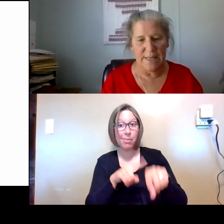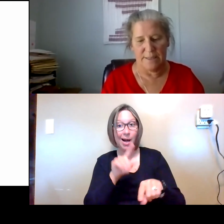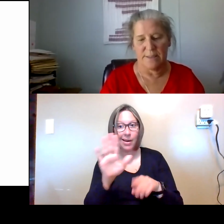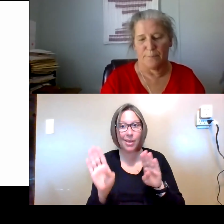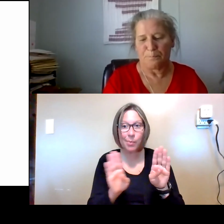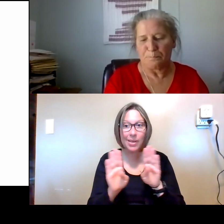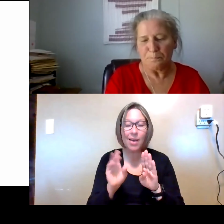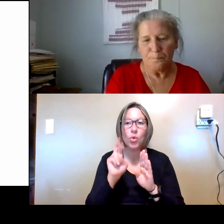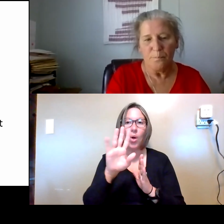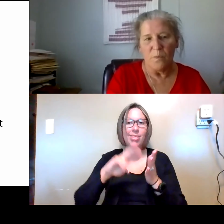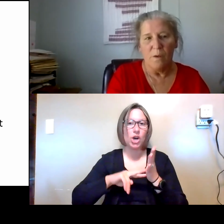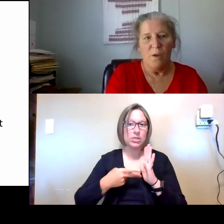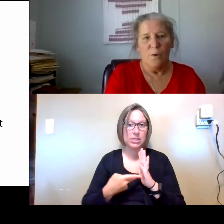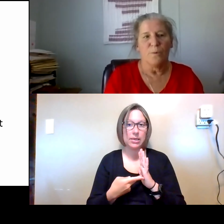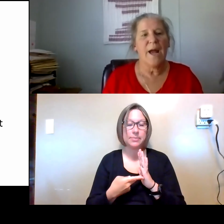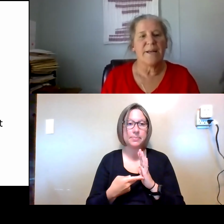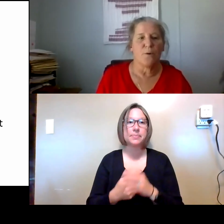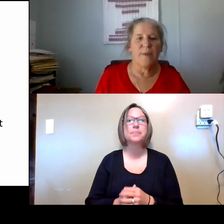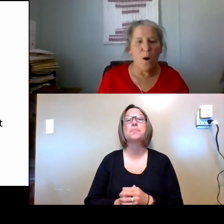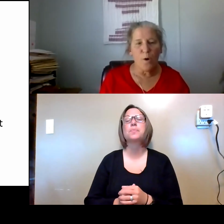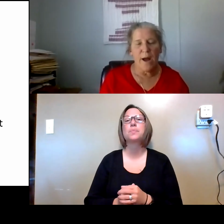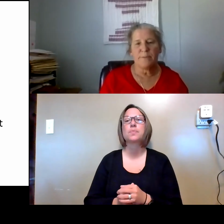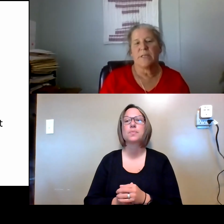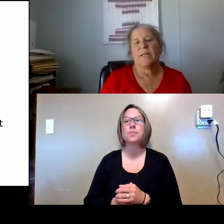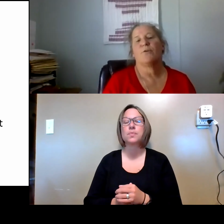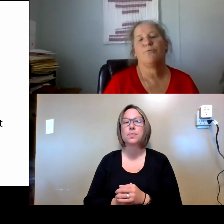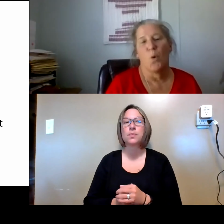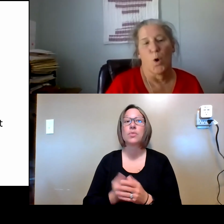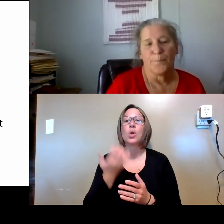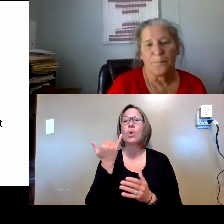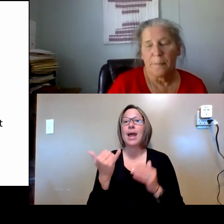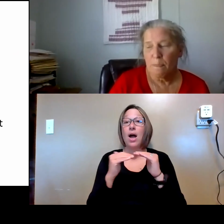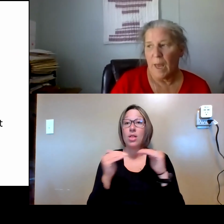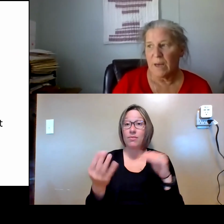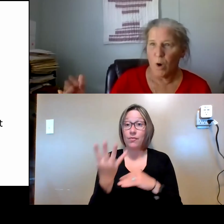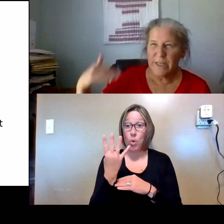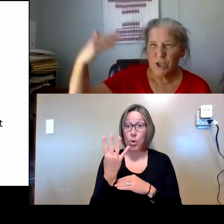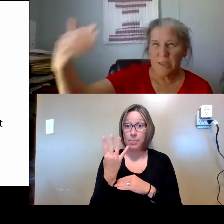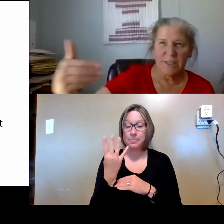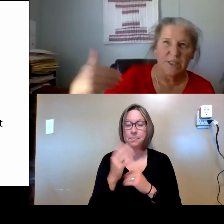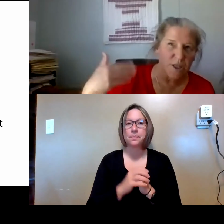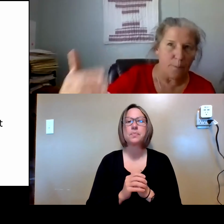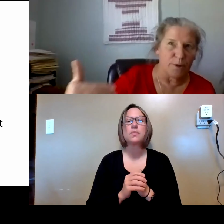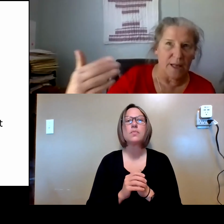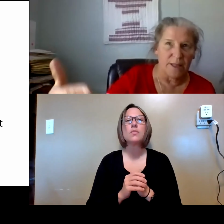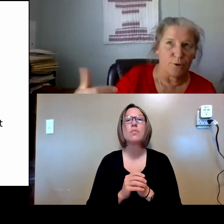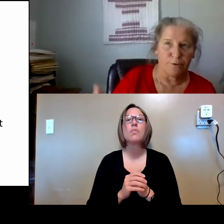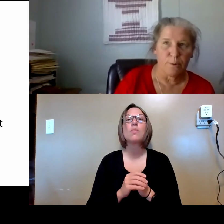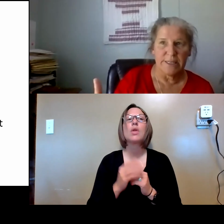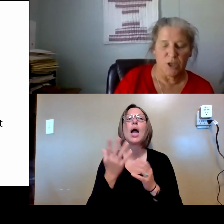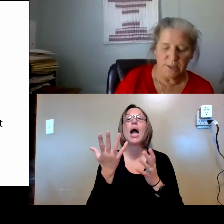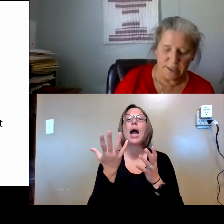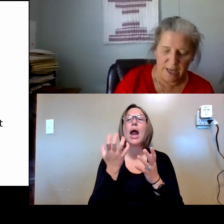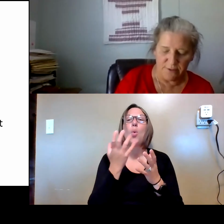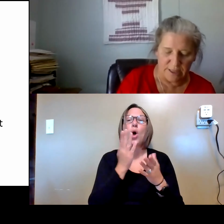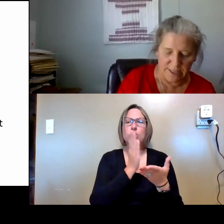their intents. Okay, so now we're up to level 4. And I wanted just to stop with that level